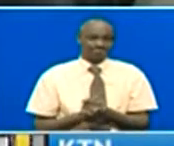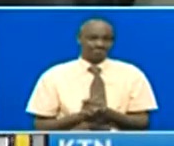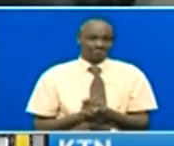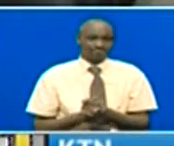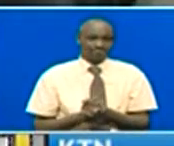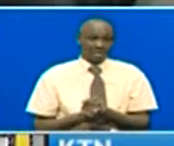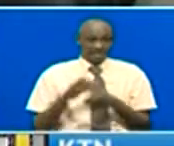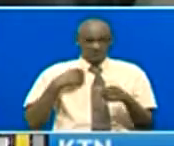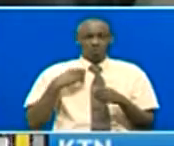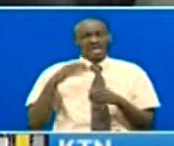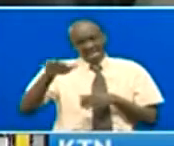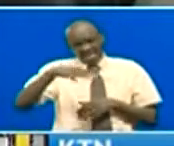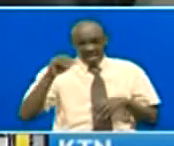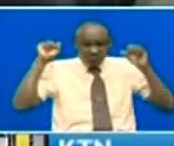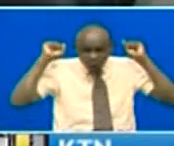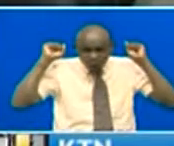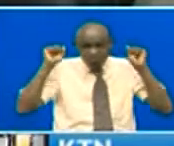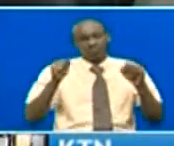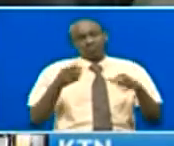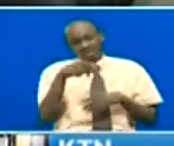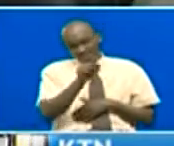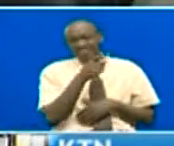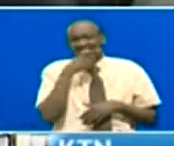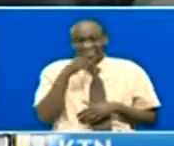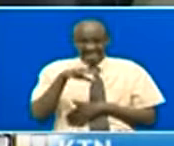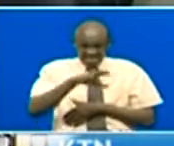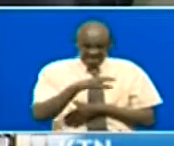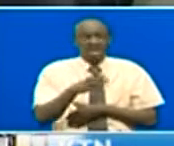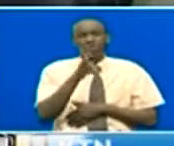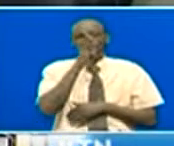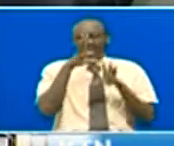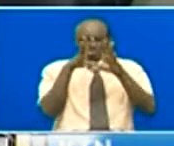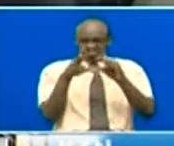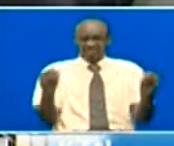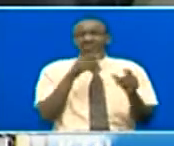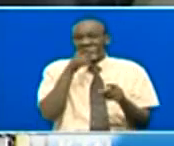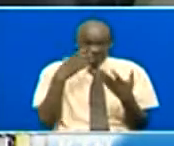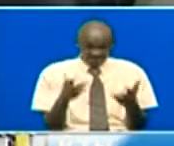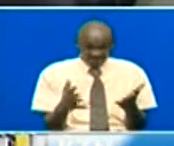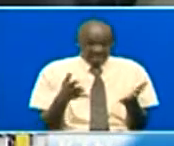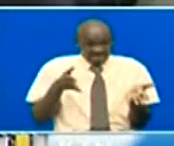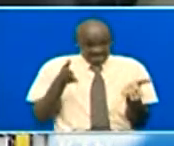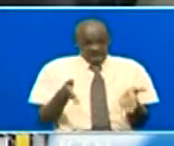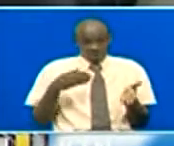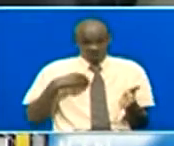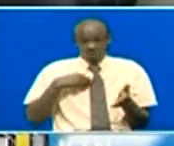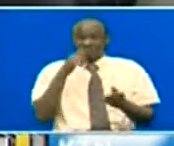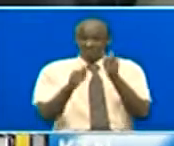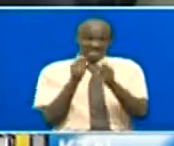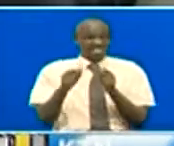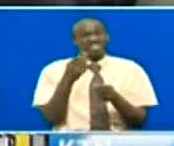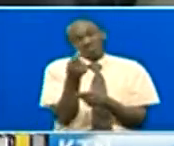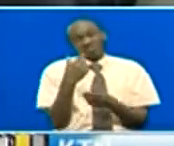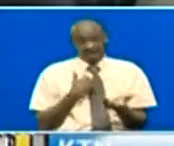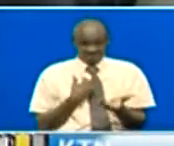In pastoral areas, the normal pasture and water sources have been depleted and availability of milk has also declined.